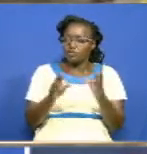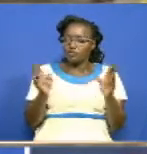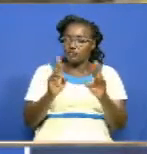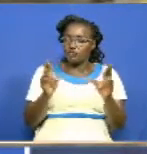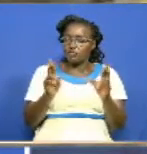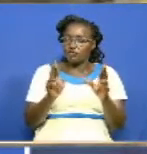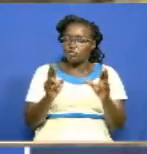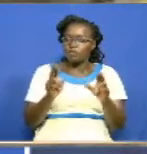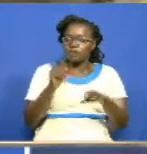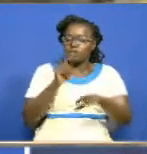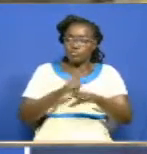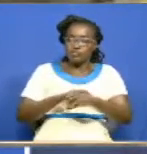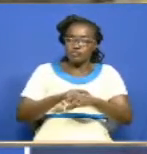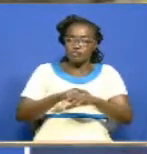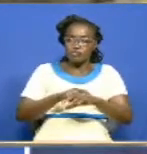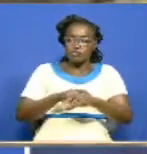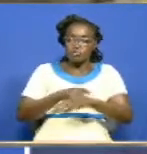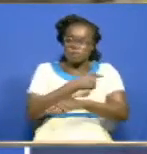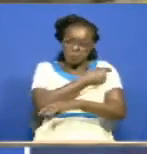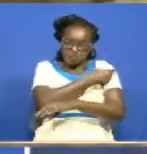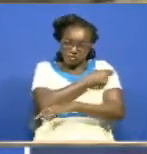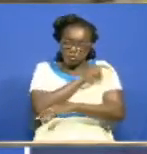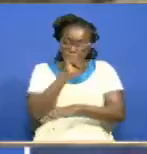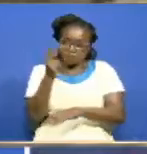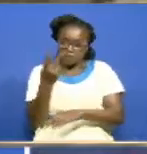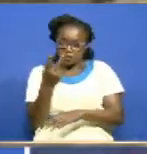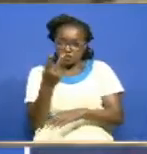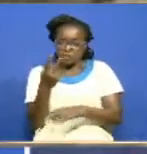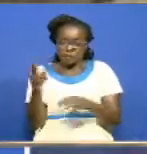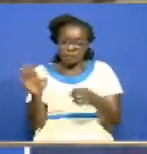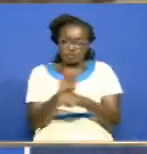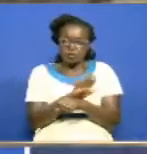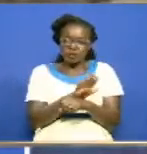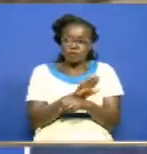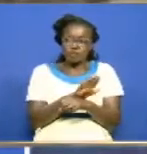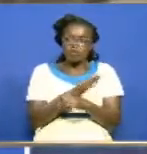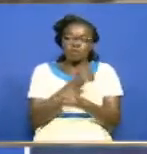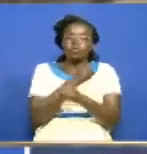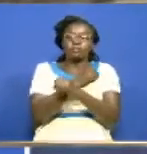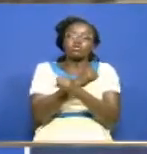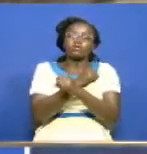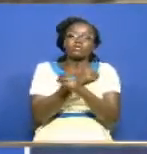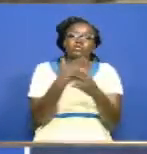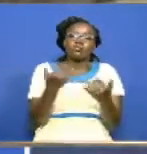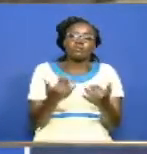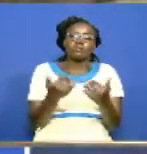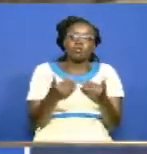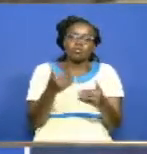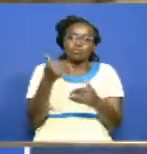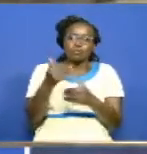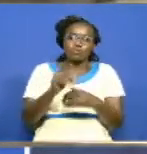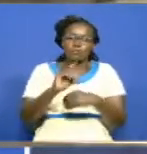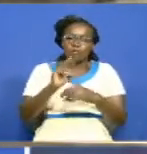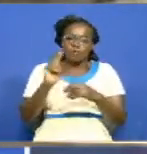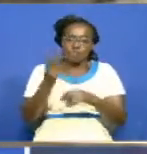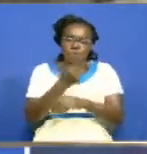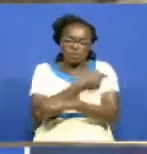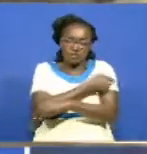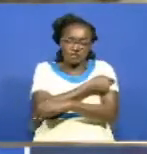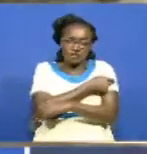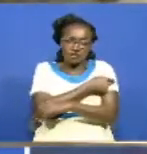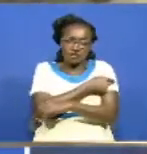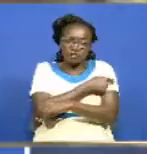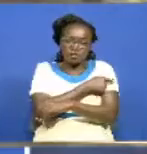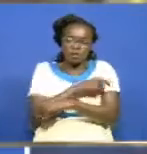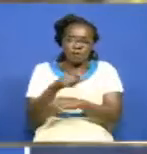When you get the second dose, the full protection comes after the second dose, and it also